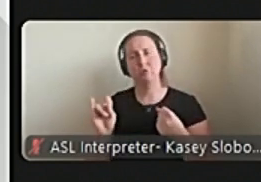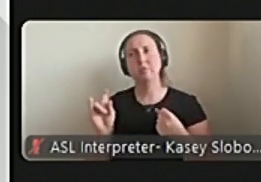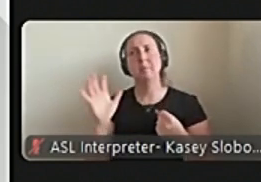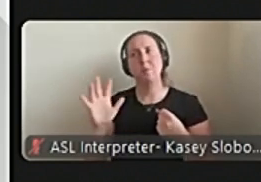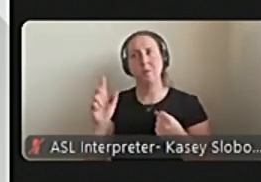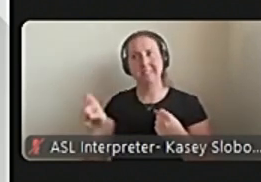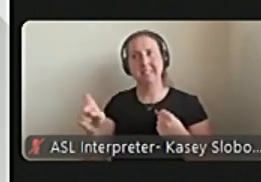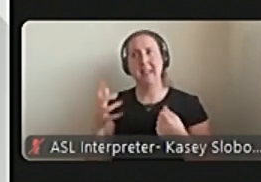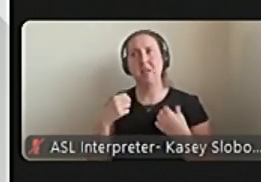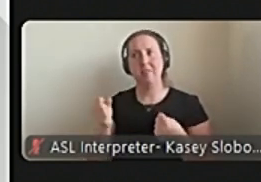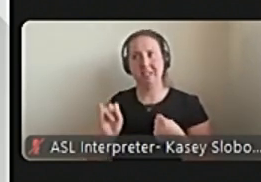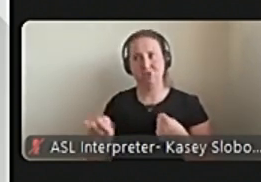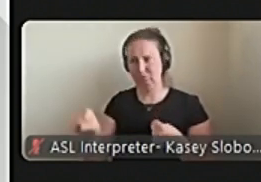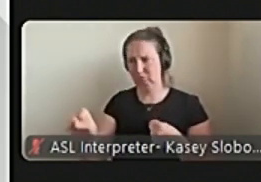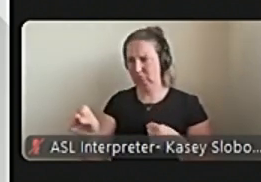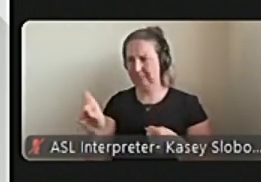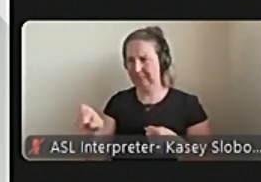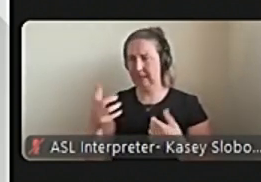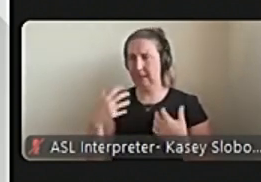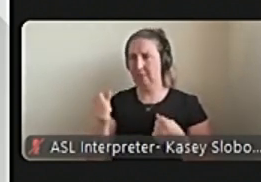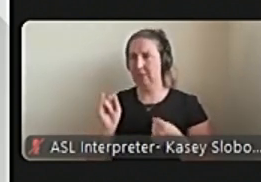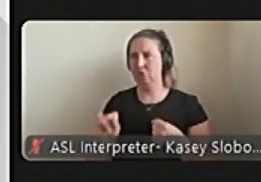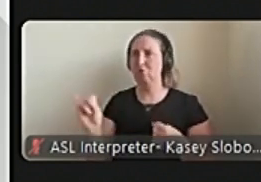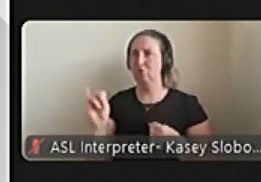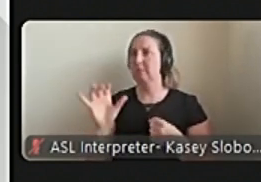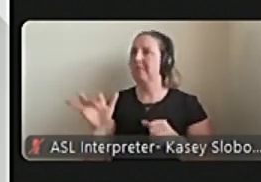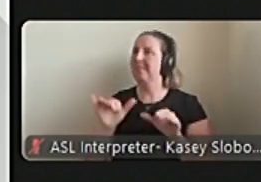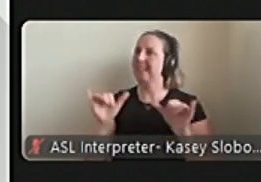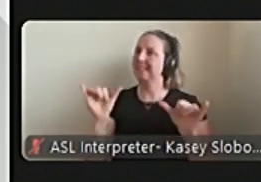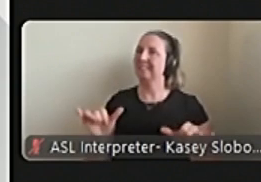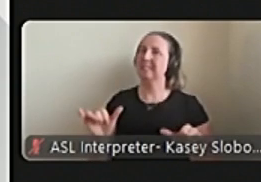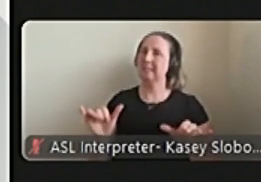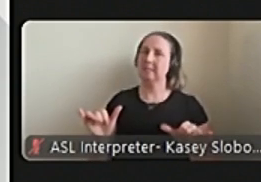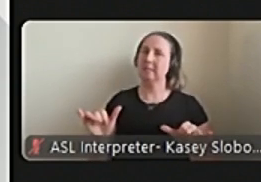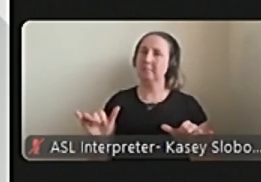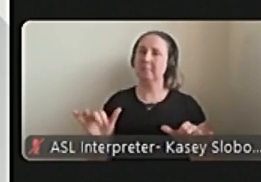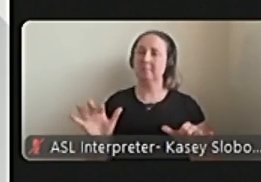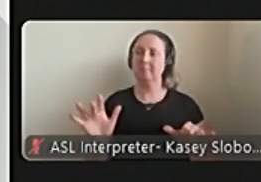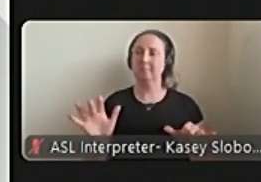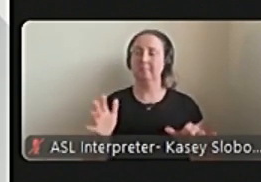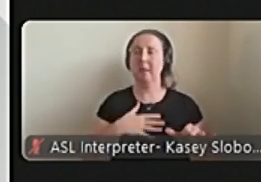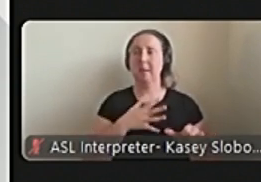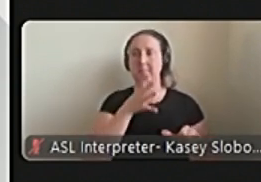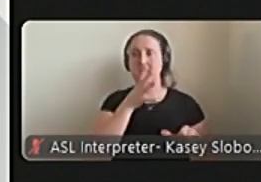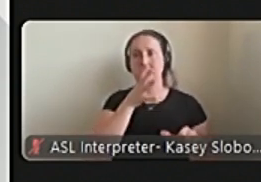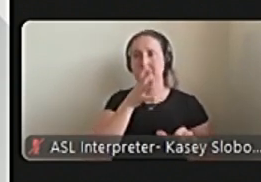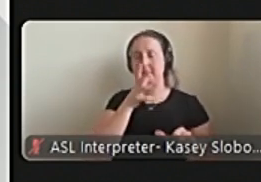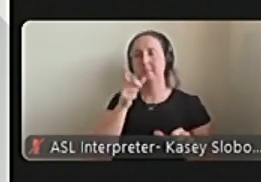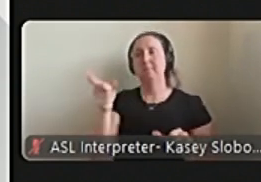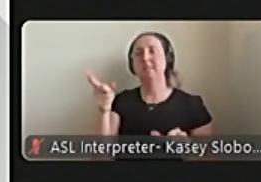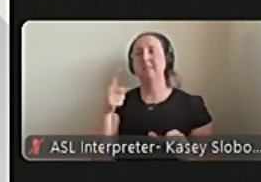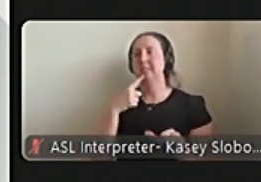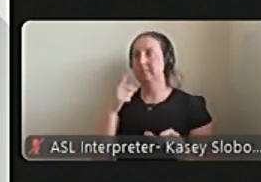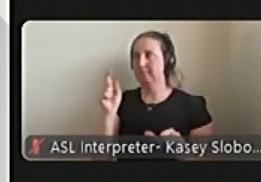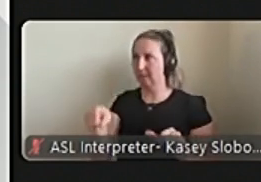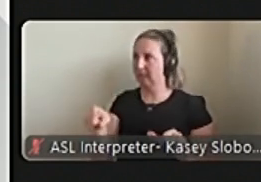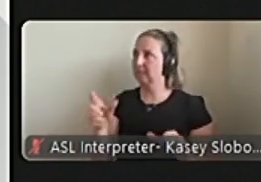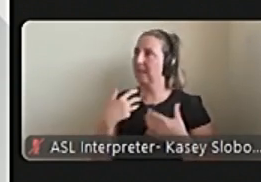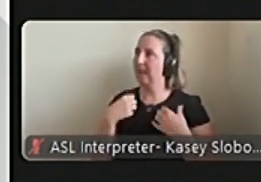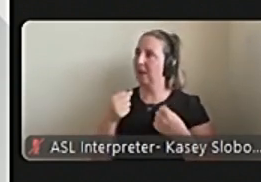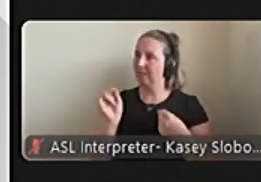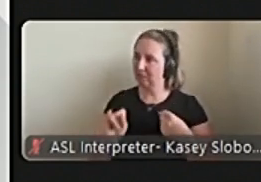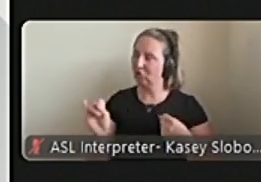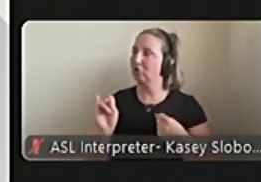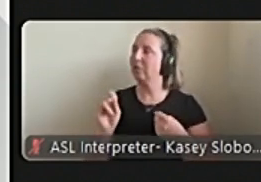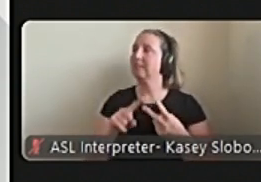I don't know why or what, there was the system, and similar things with my mother is, you have to have health insurance and you need a health advocate.